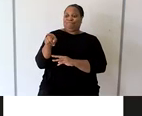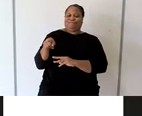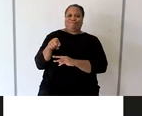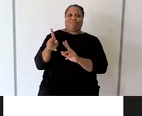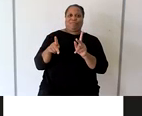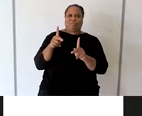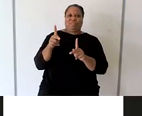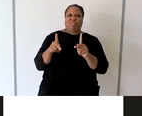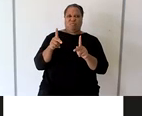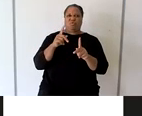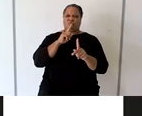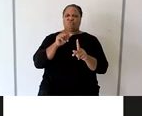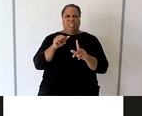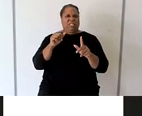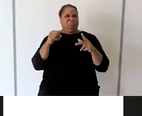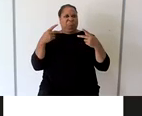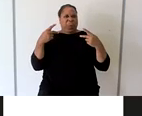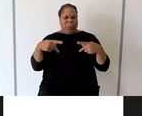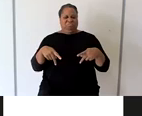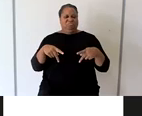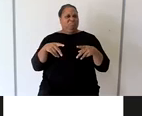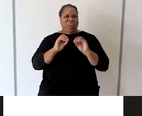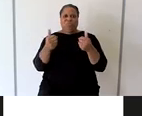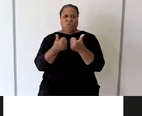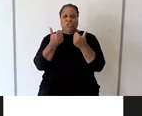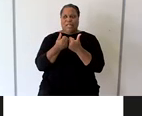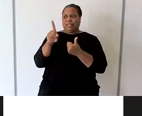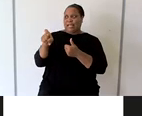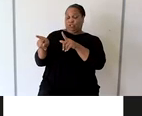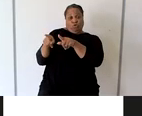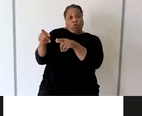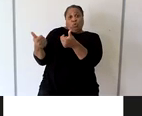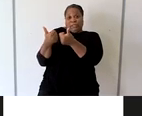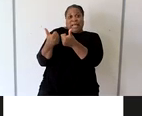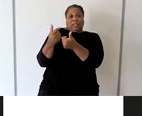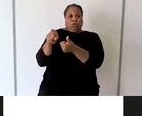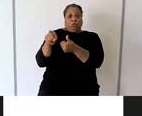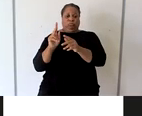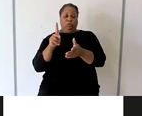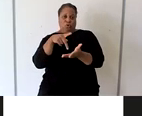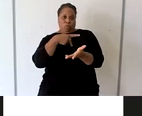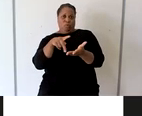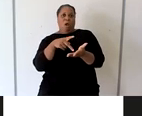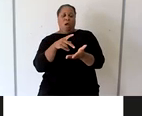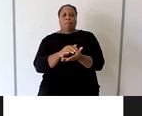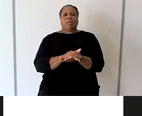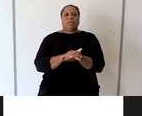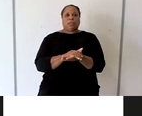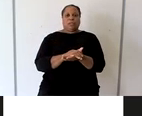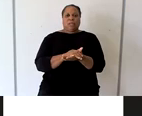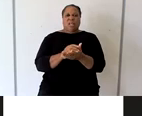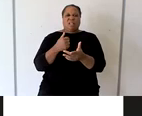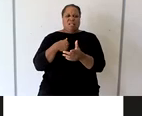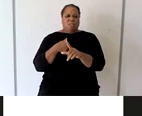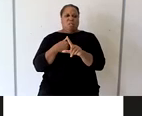able-bodied individuals asking people with disabilities to the prom. And as you can see here on the left, I have a article